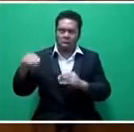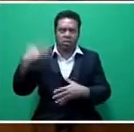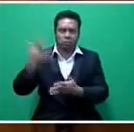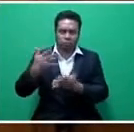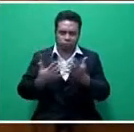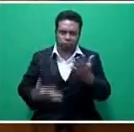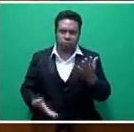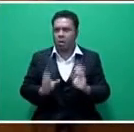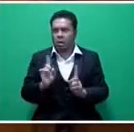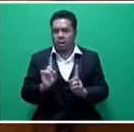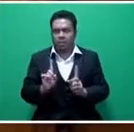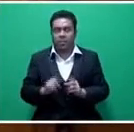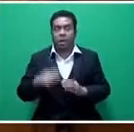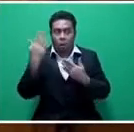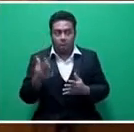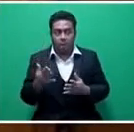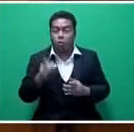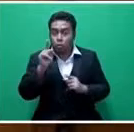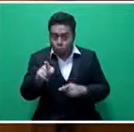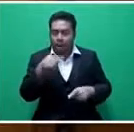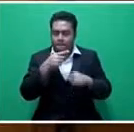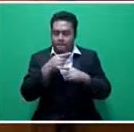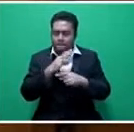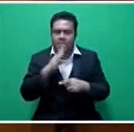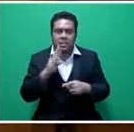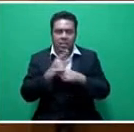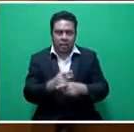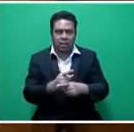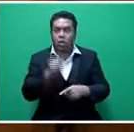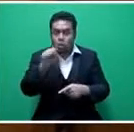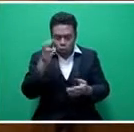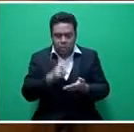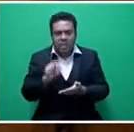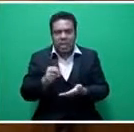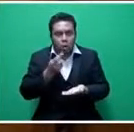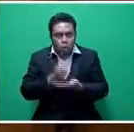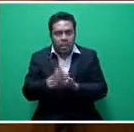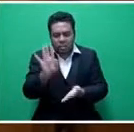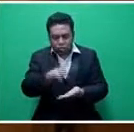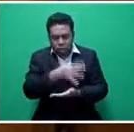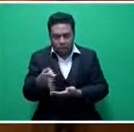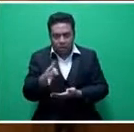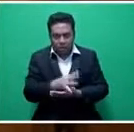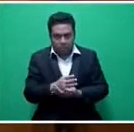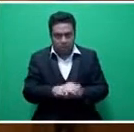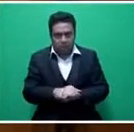In fact, Honourable Prasad, I think you are misguided and you need a reality check. Mr. Speaker